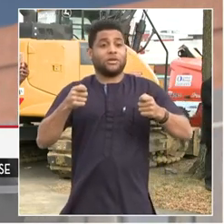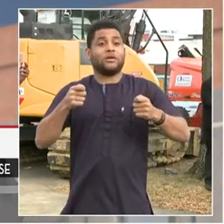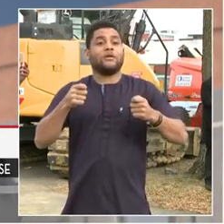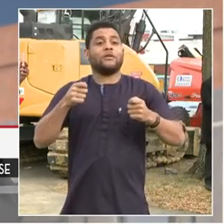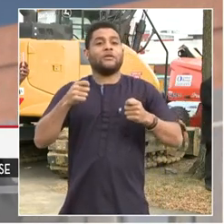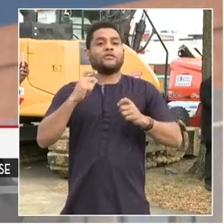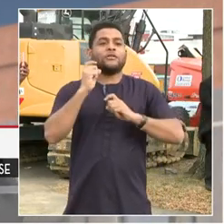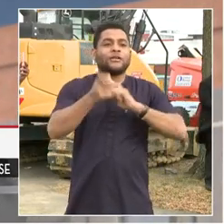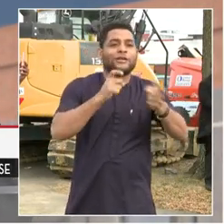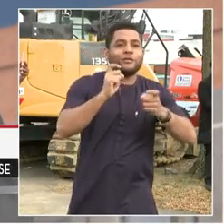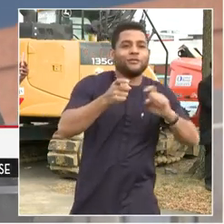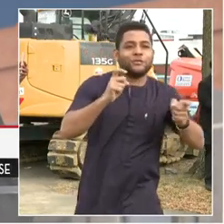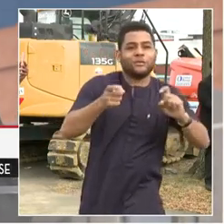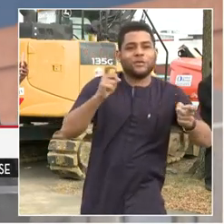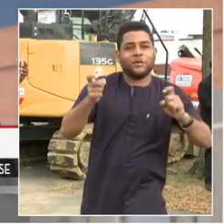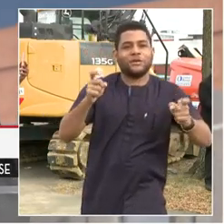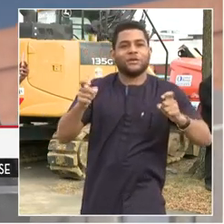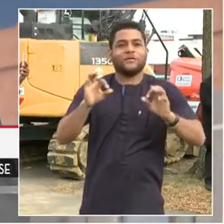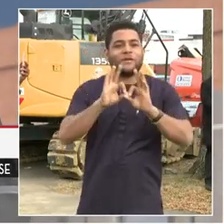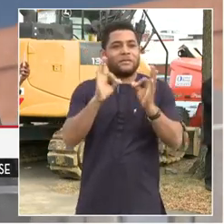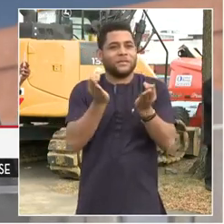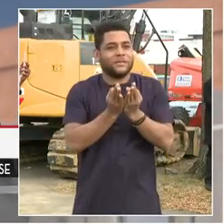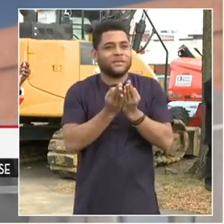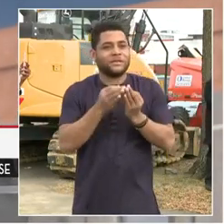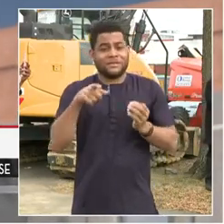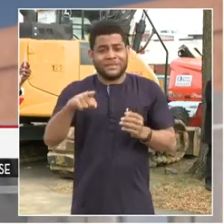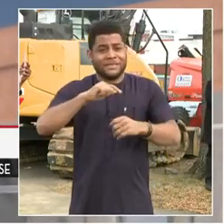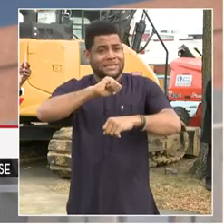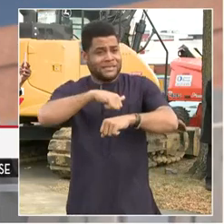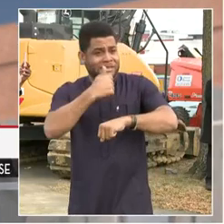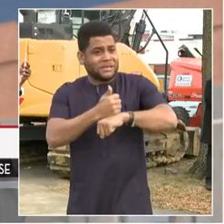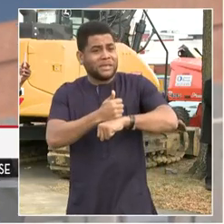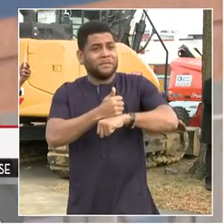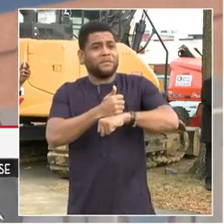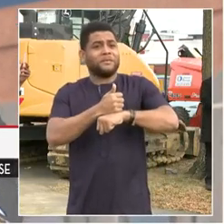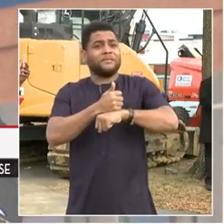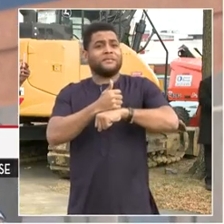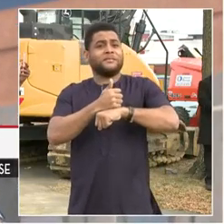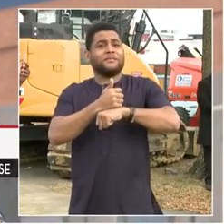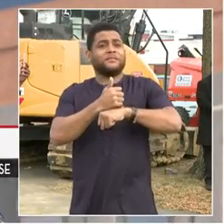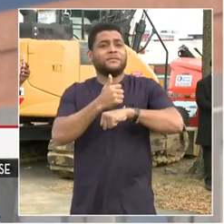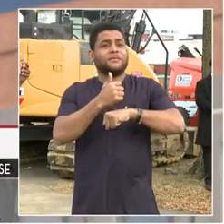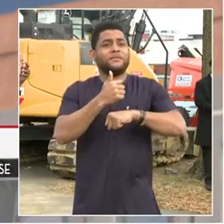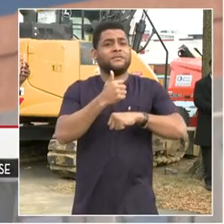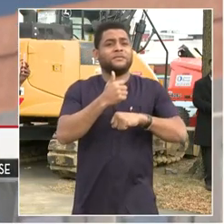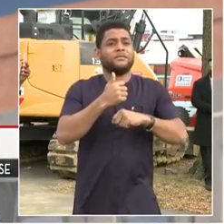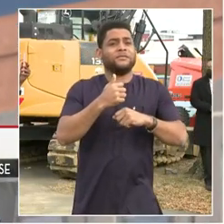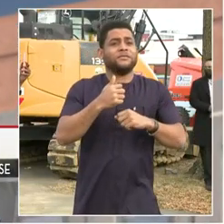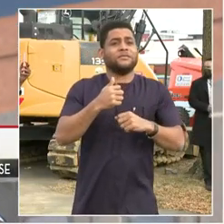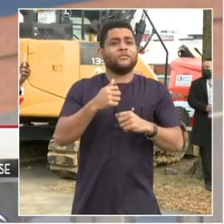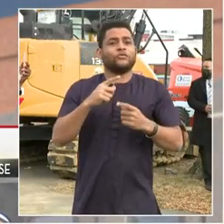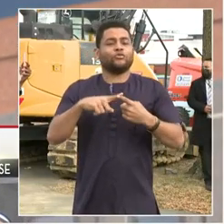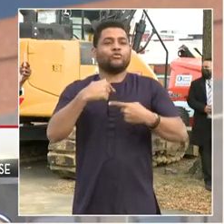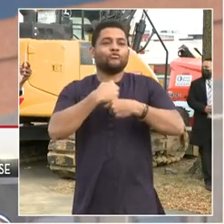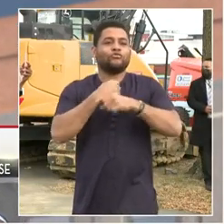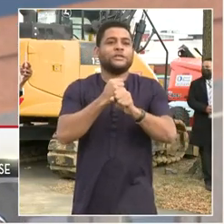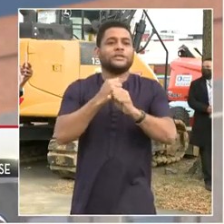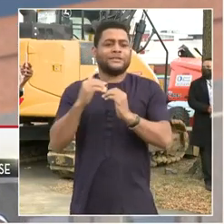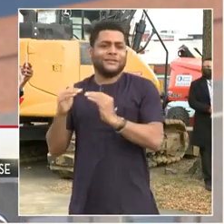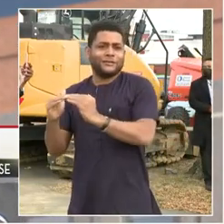modern abolitionist movement in schools all over the country through the vehicle of service